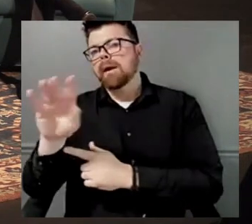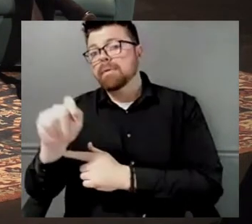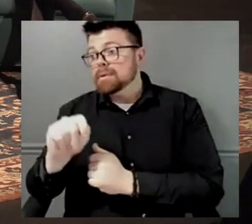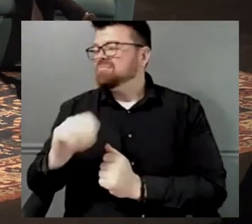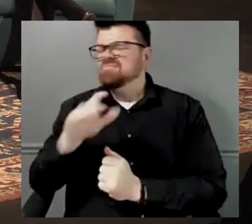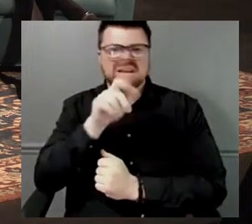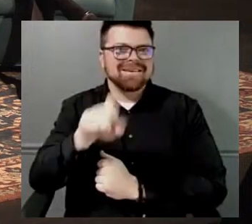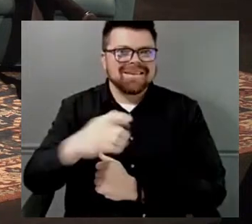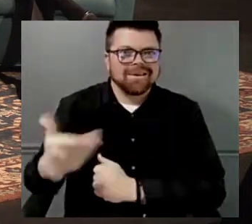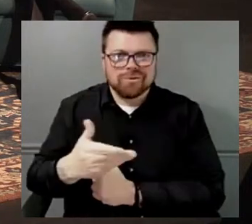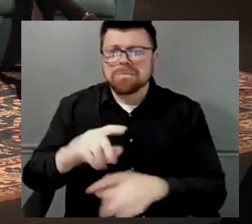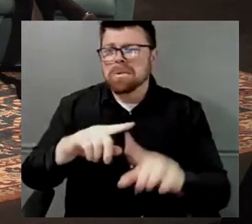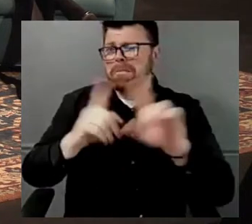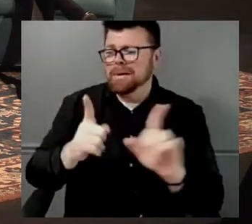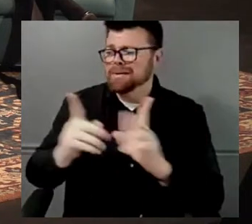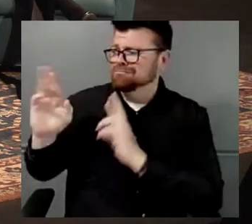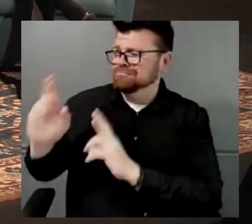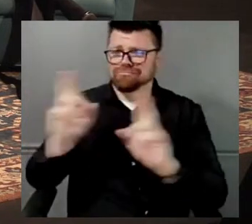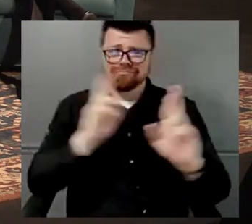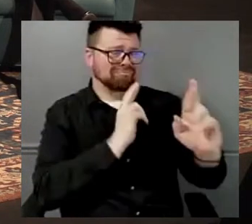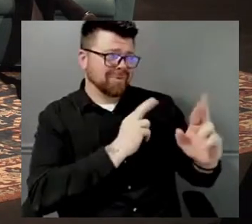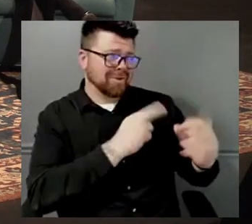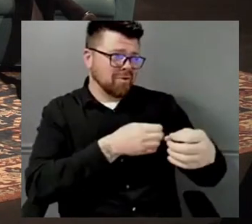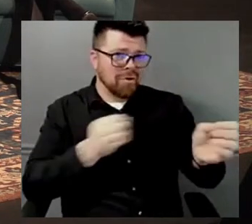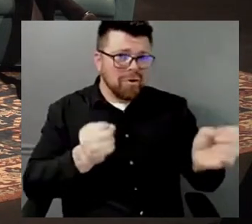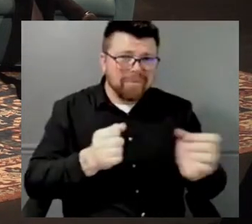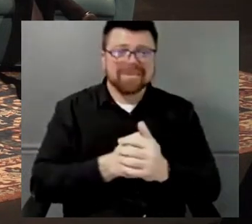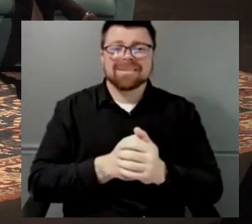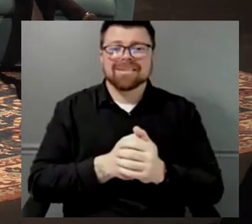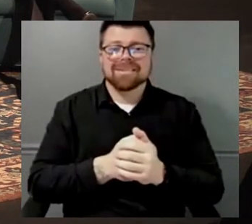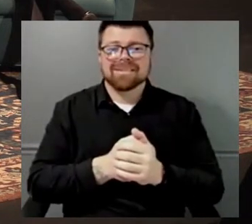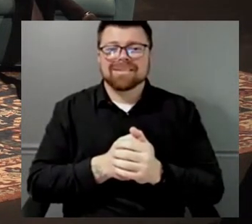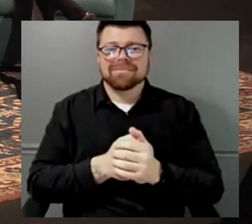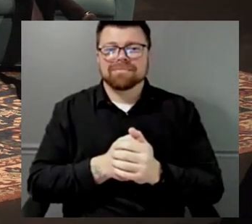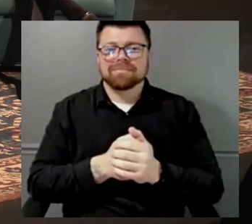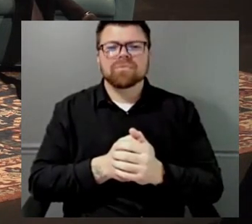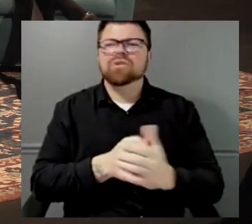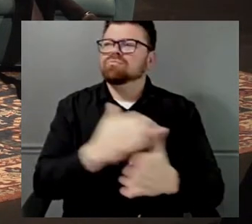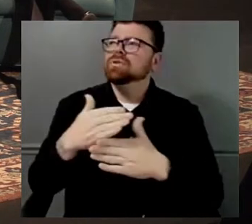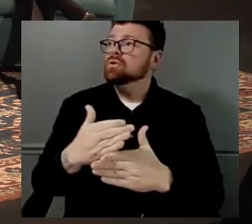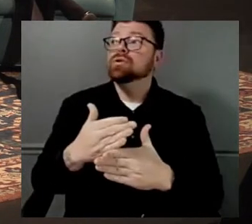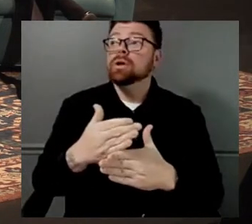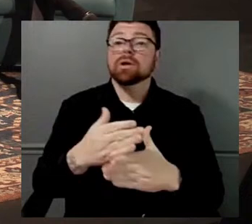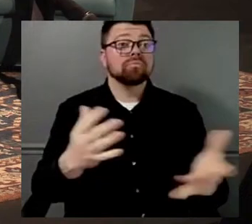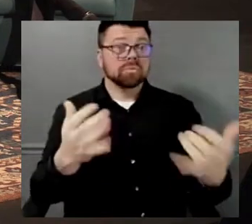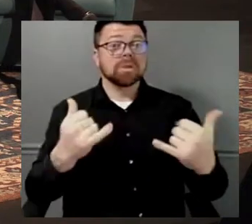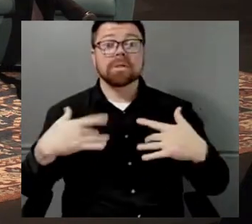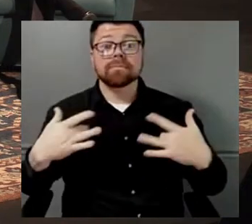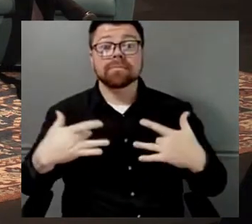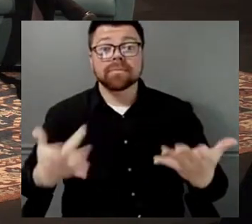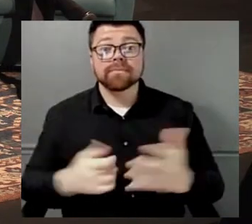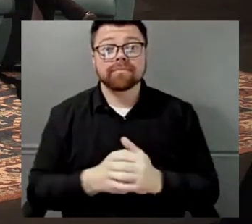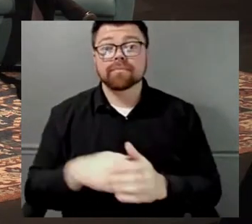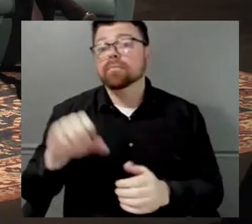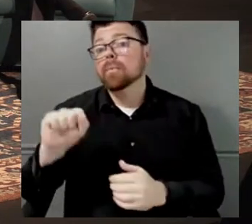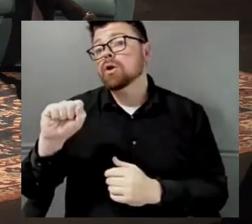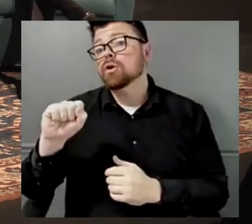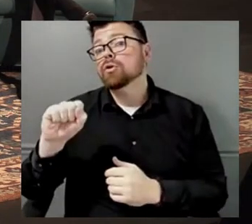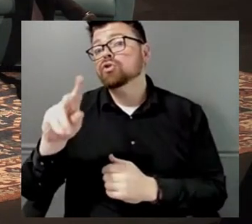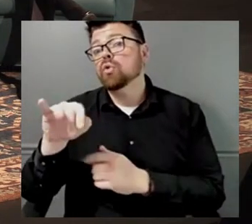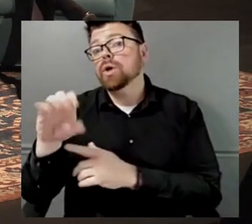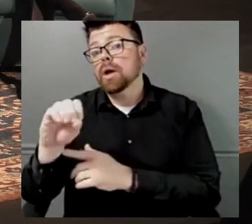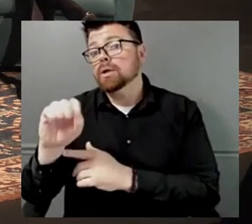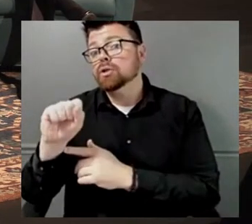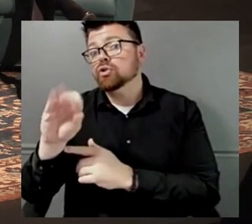add respect both for their offices and for their achievements to share what we have here. So Justice Sonia Sotomayor,